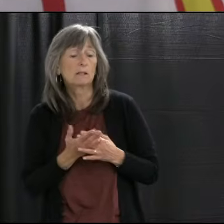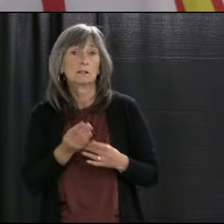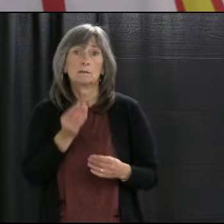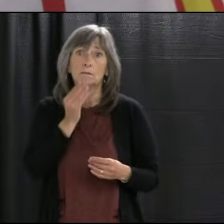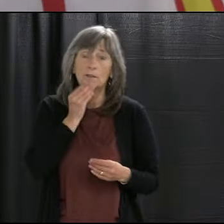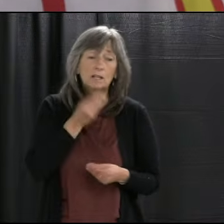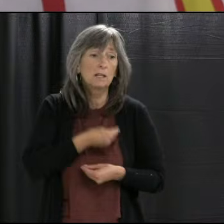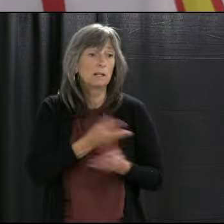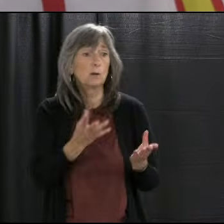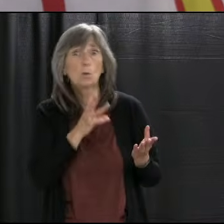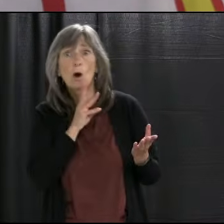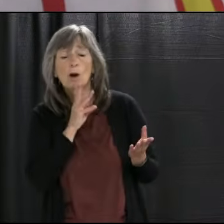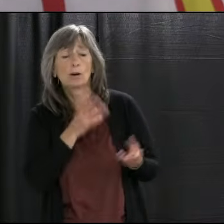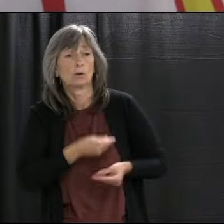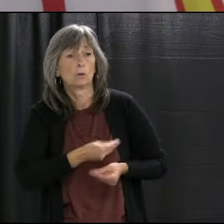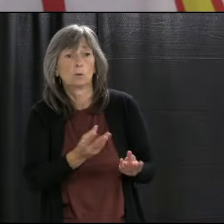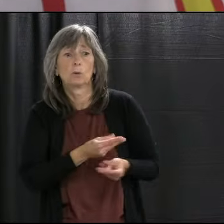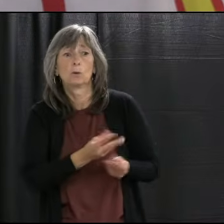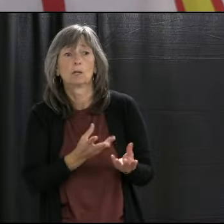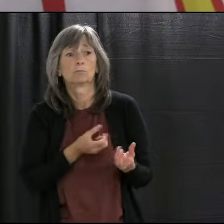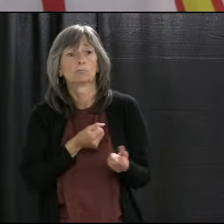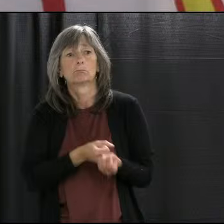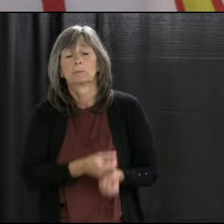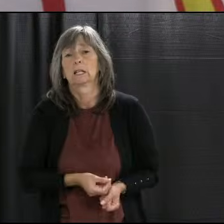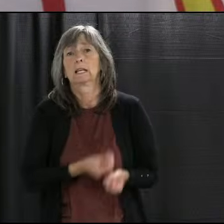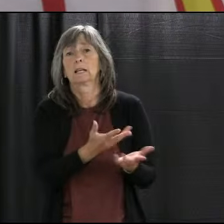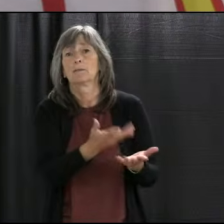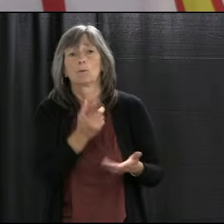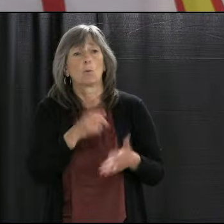fed and they have enough water and that sort of thing.